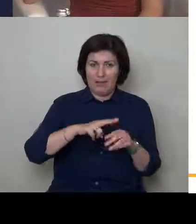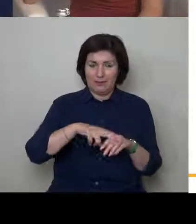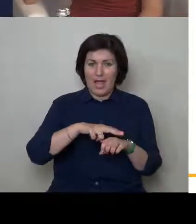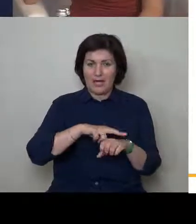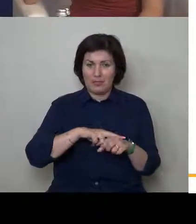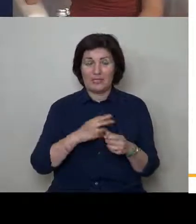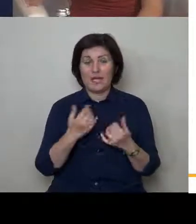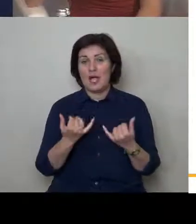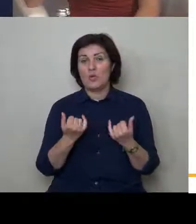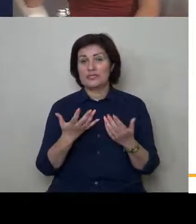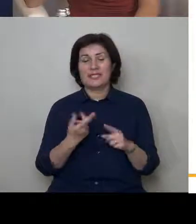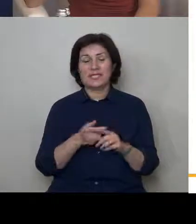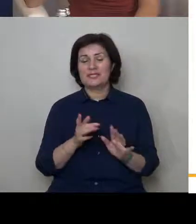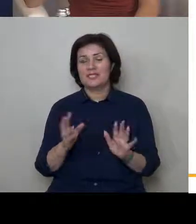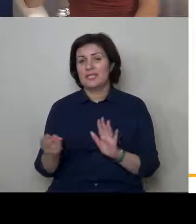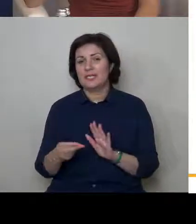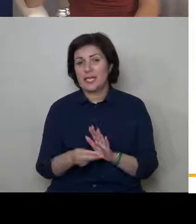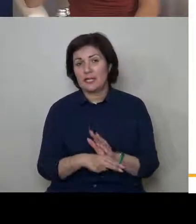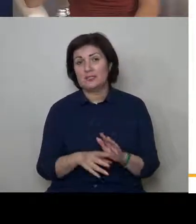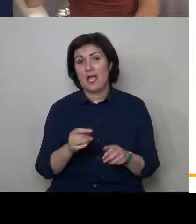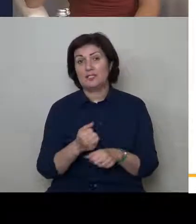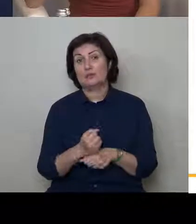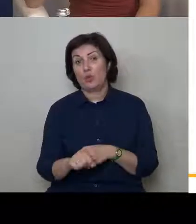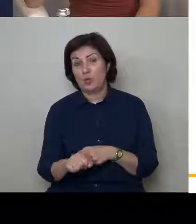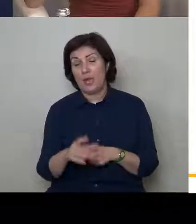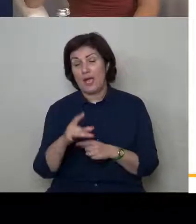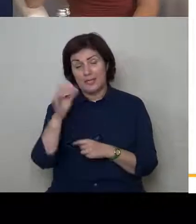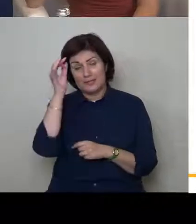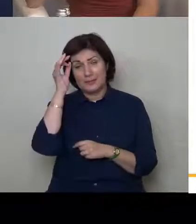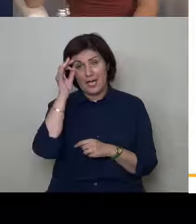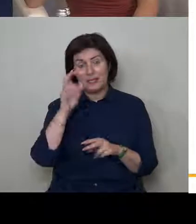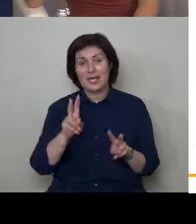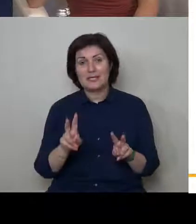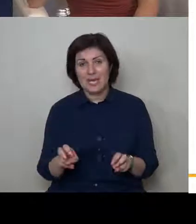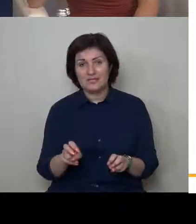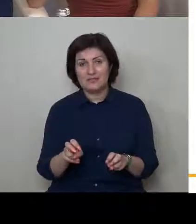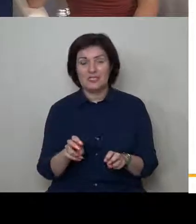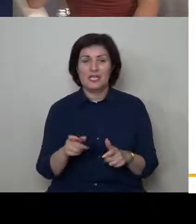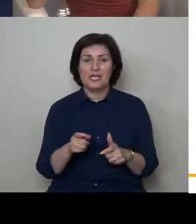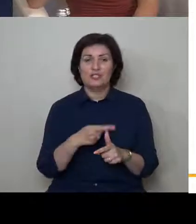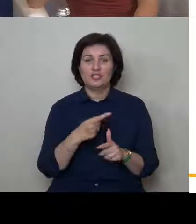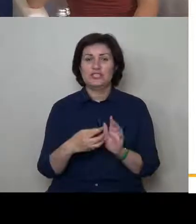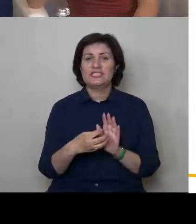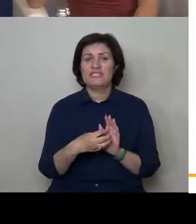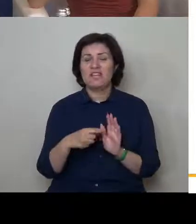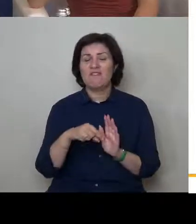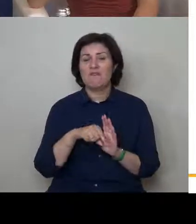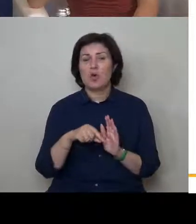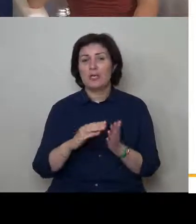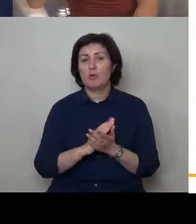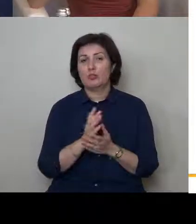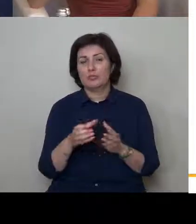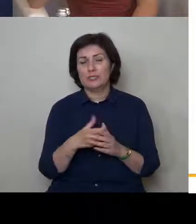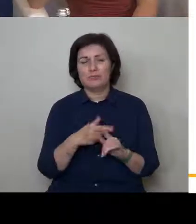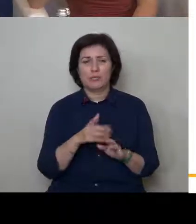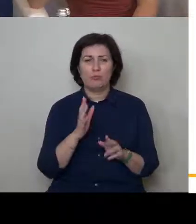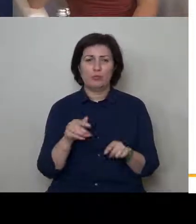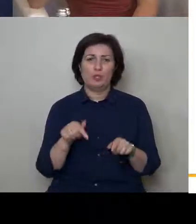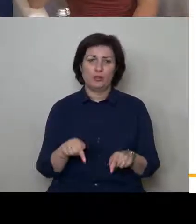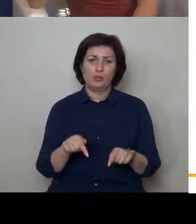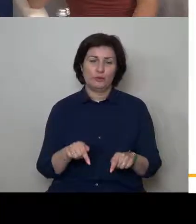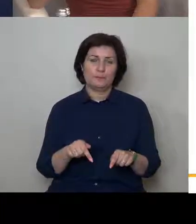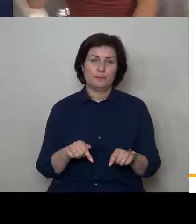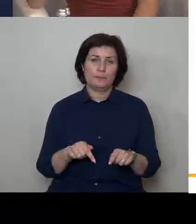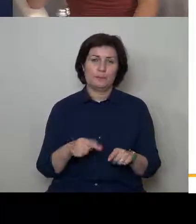food parcels, on boxes with apple. So, well, that would be treated